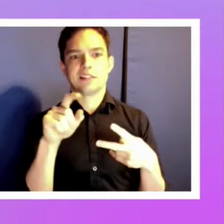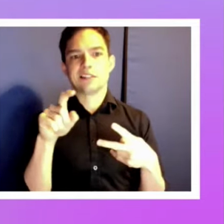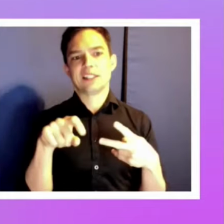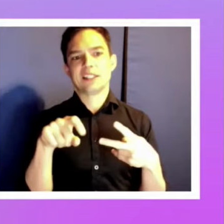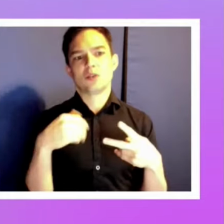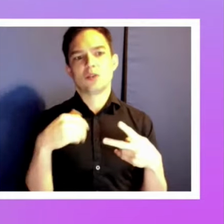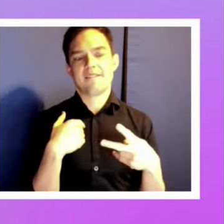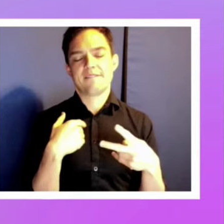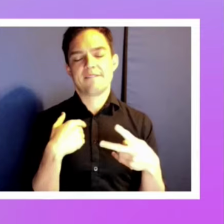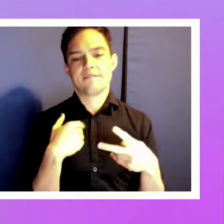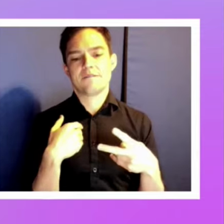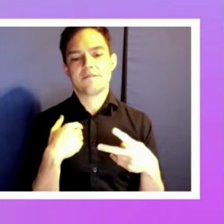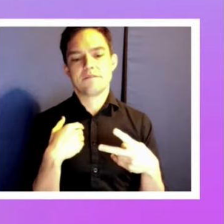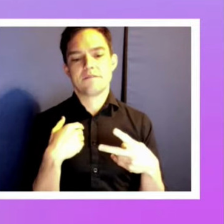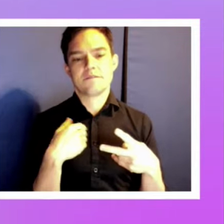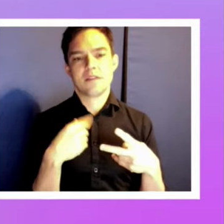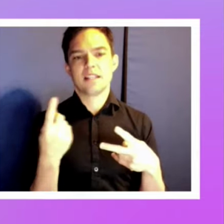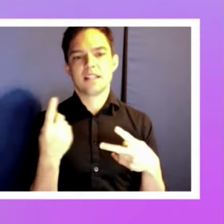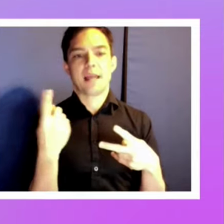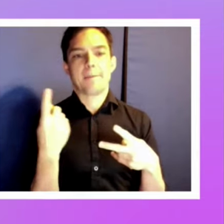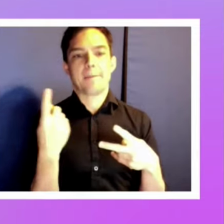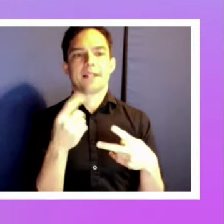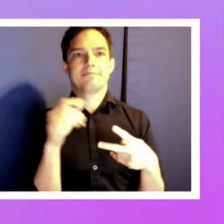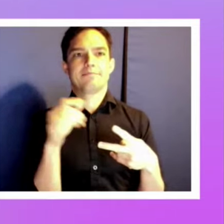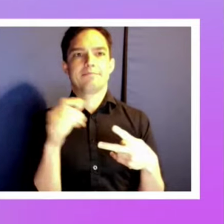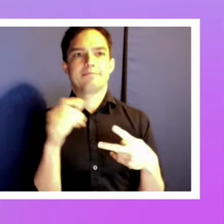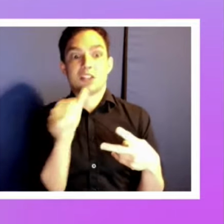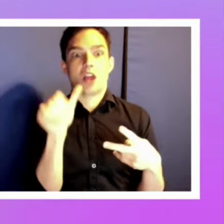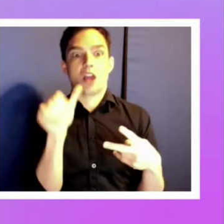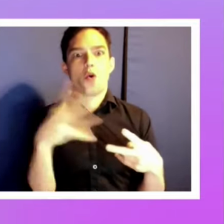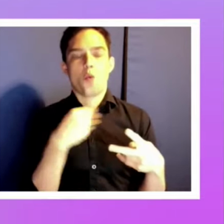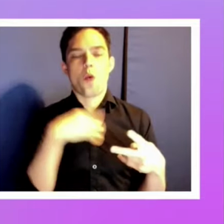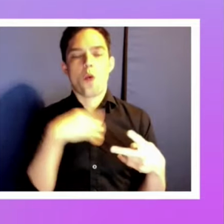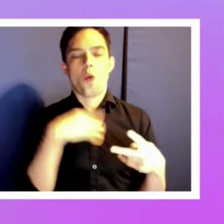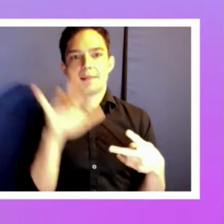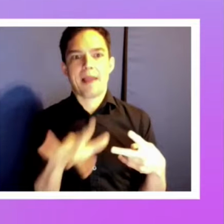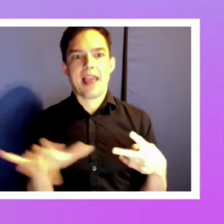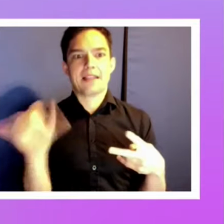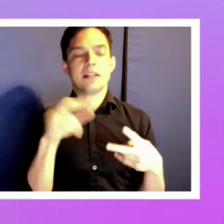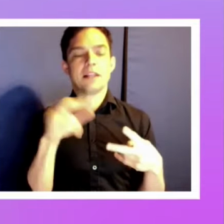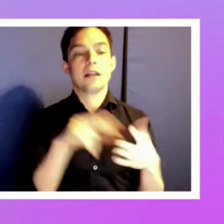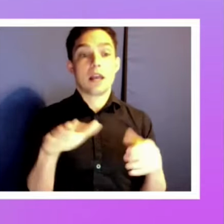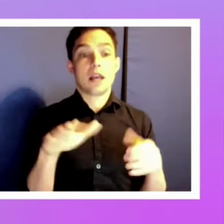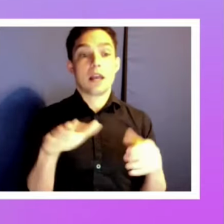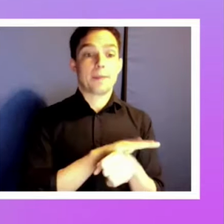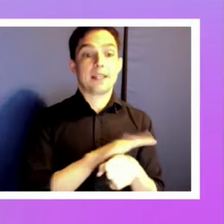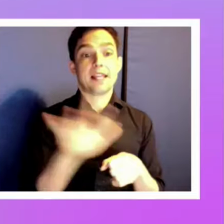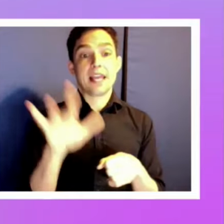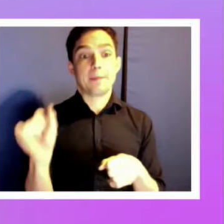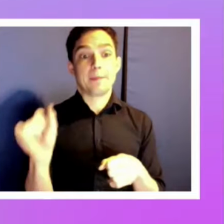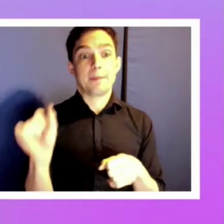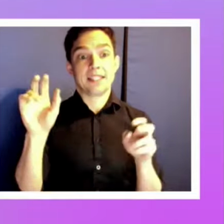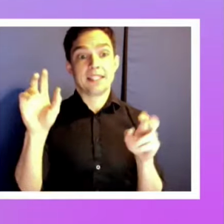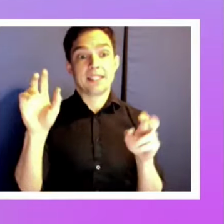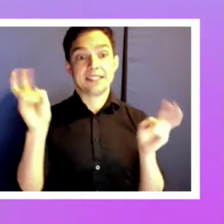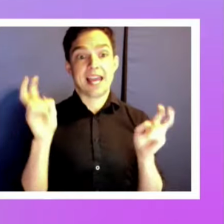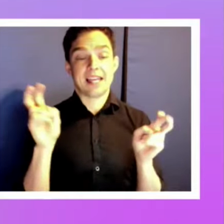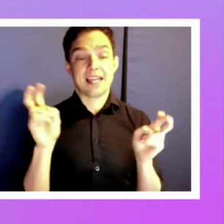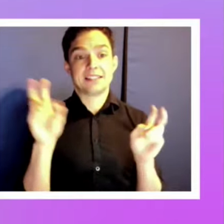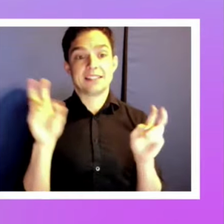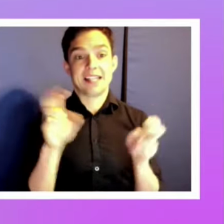something that isn't white space. So a completely empty title element would fail this. A title